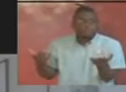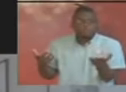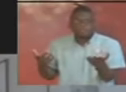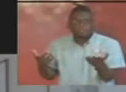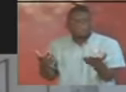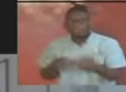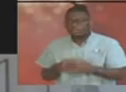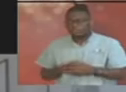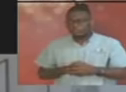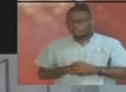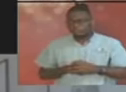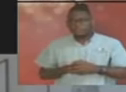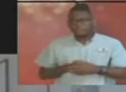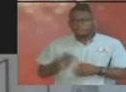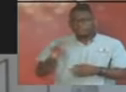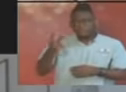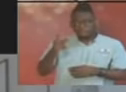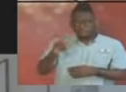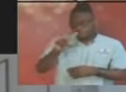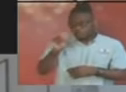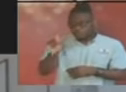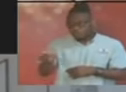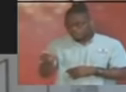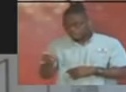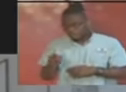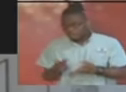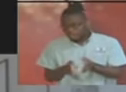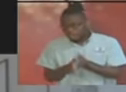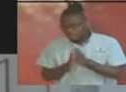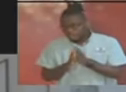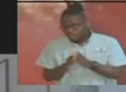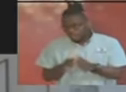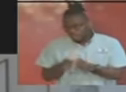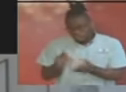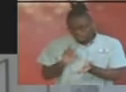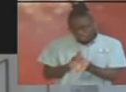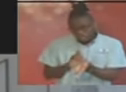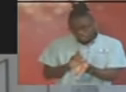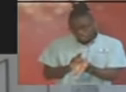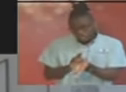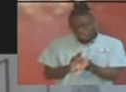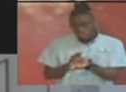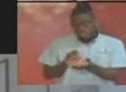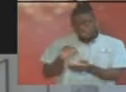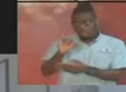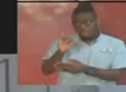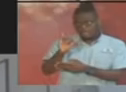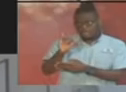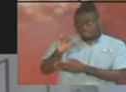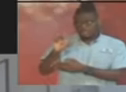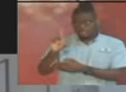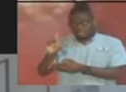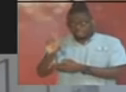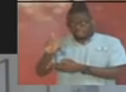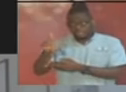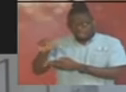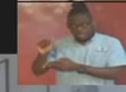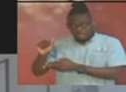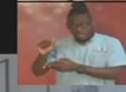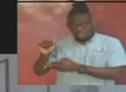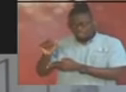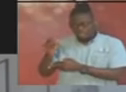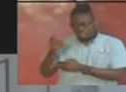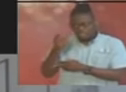My question for Dr. Indar is whether she's noticed in the Caribbean